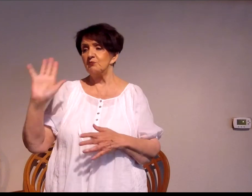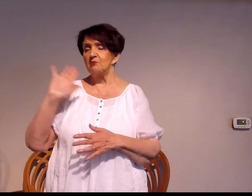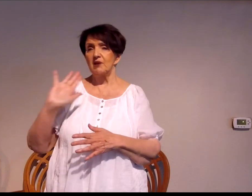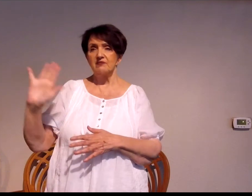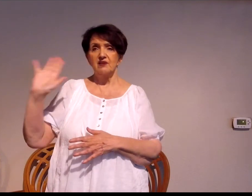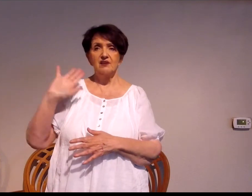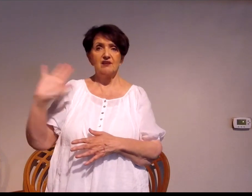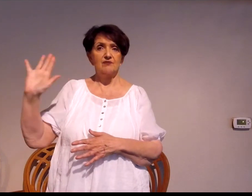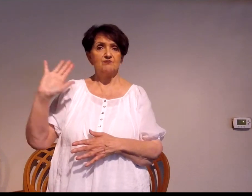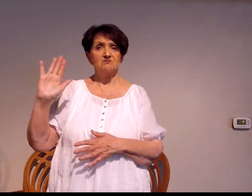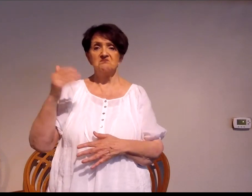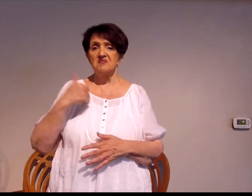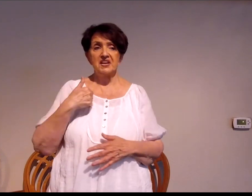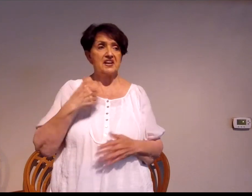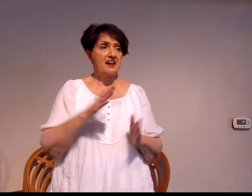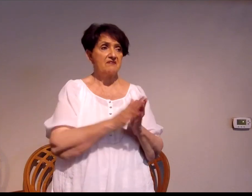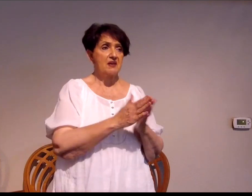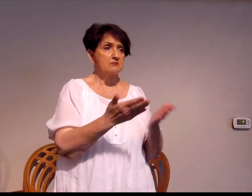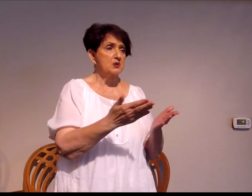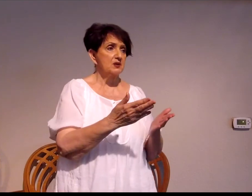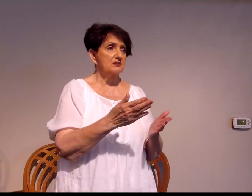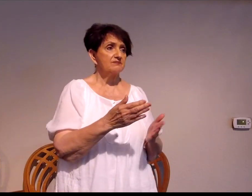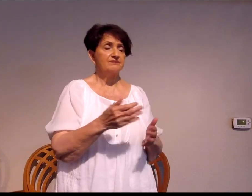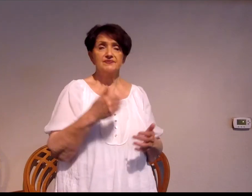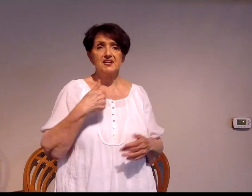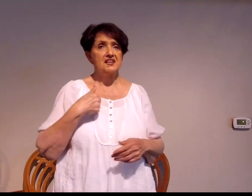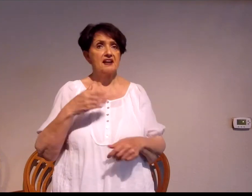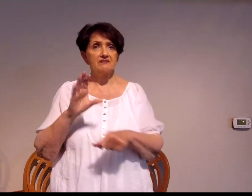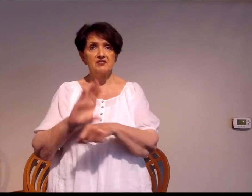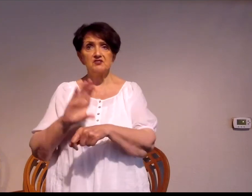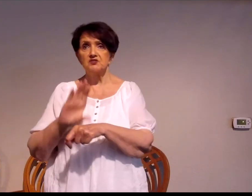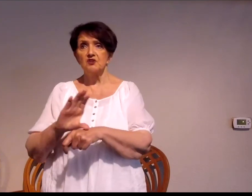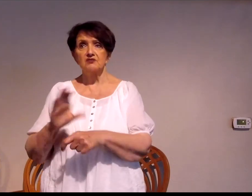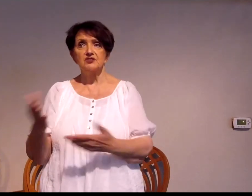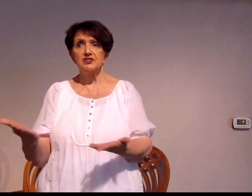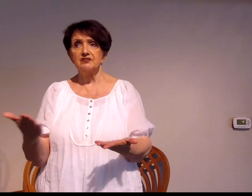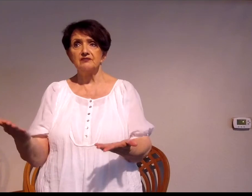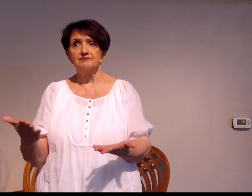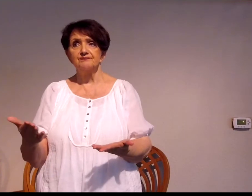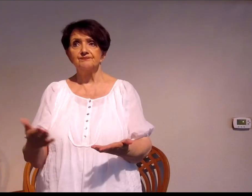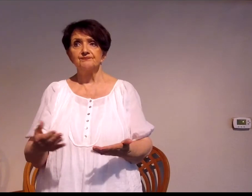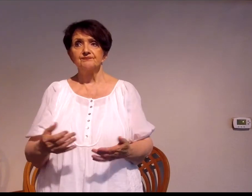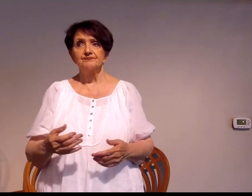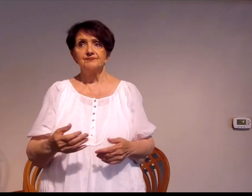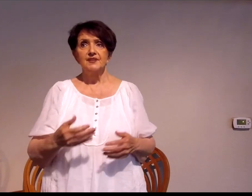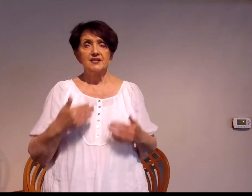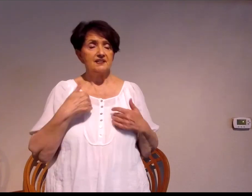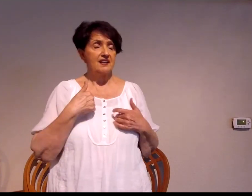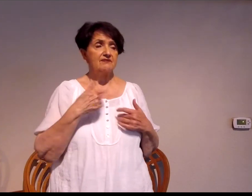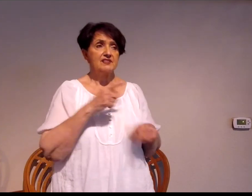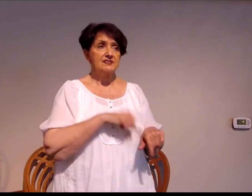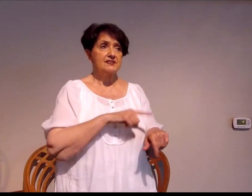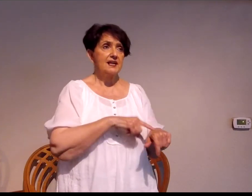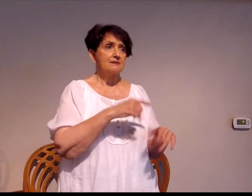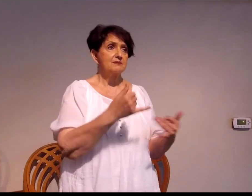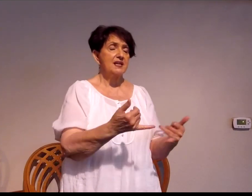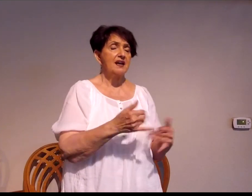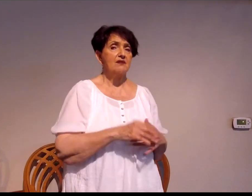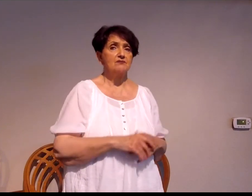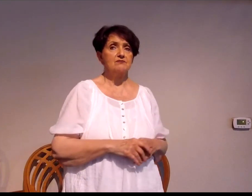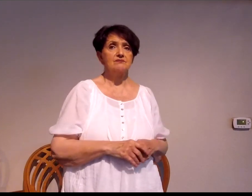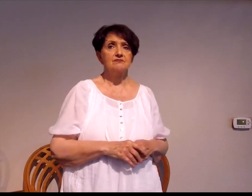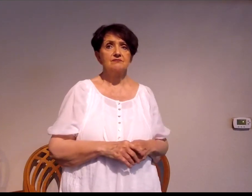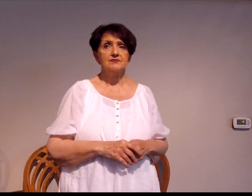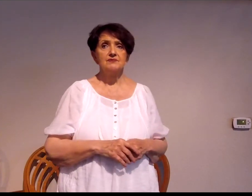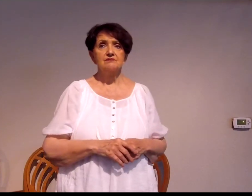Brene Brown's book and CSLDallas and the time now that we're in our own life where we're willing to